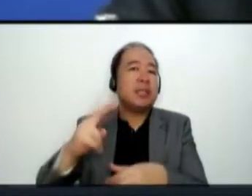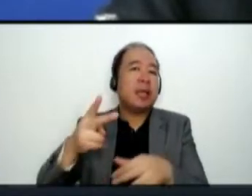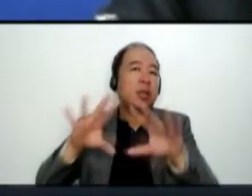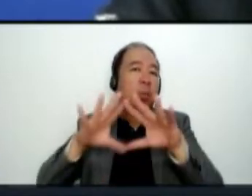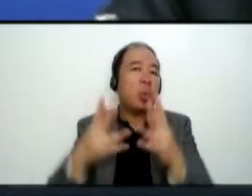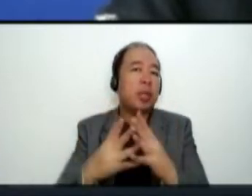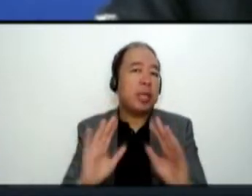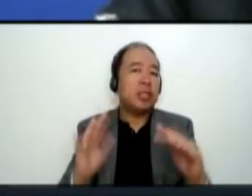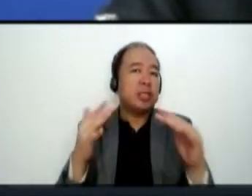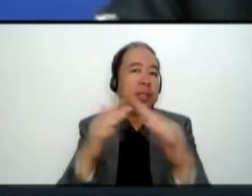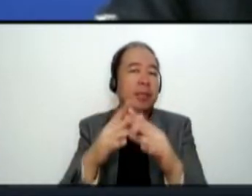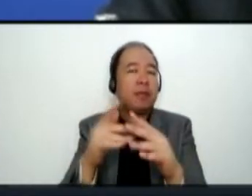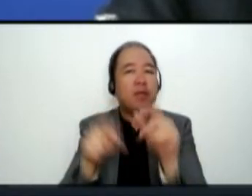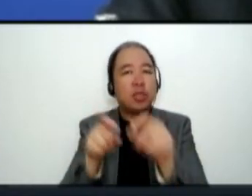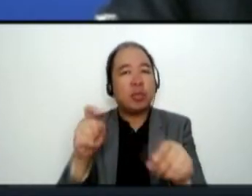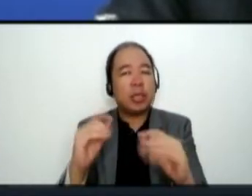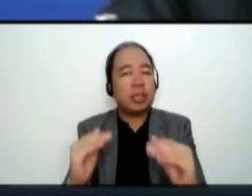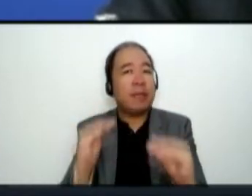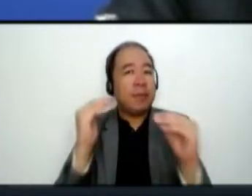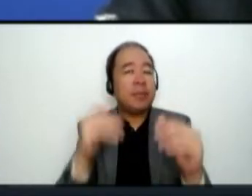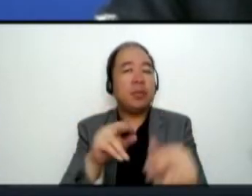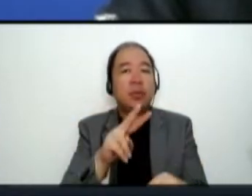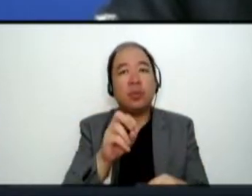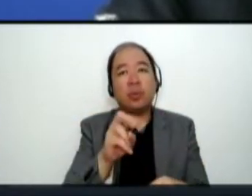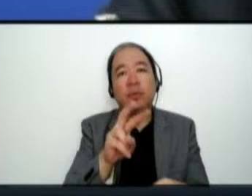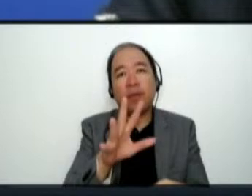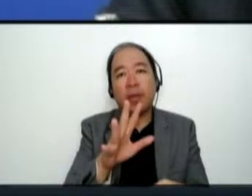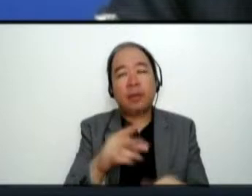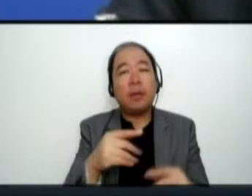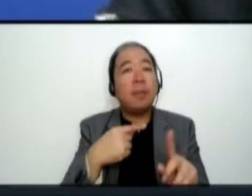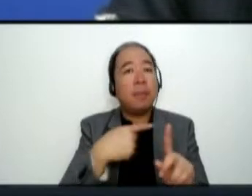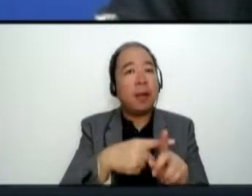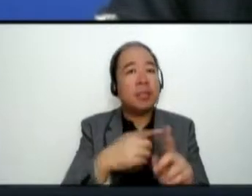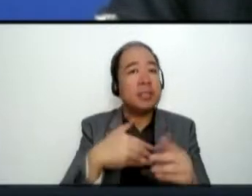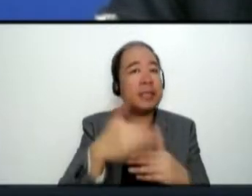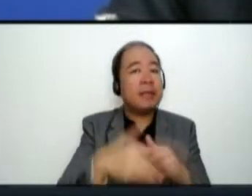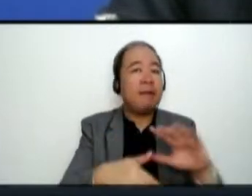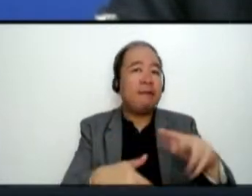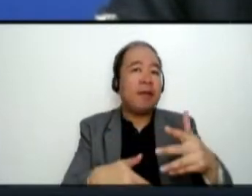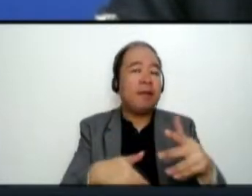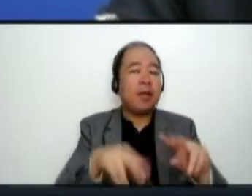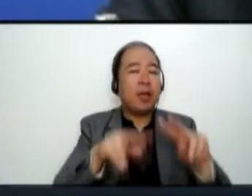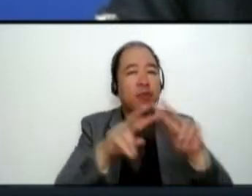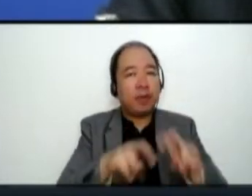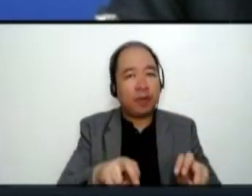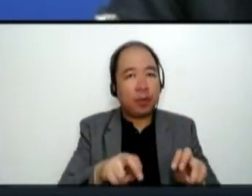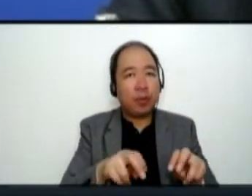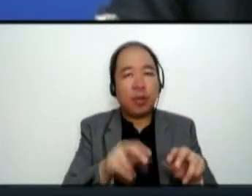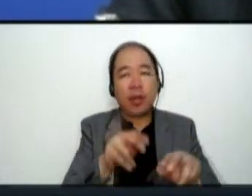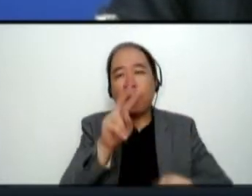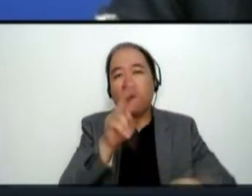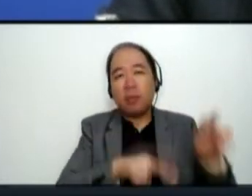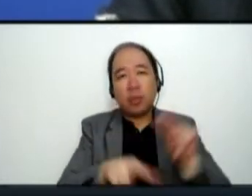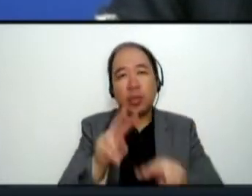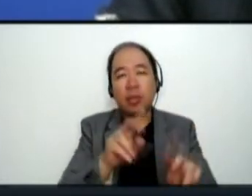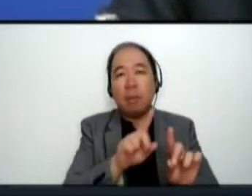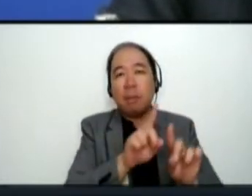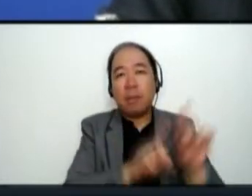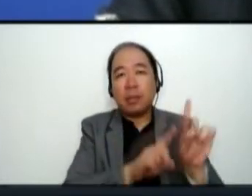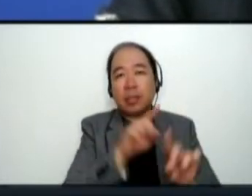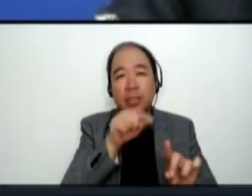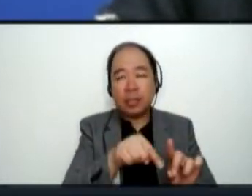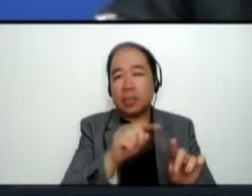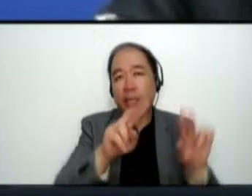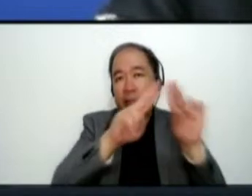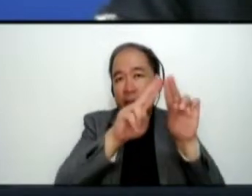in 2025, and the forthcoming 5th review and appraisal of the Madrid International Plan of